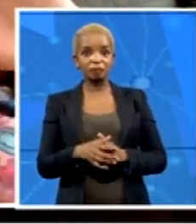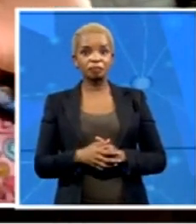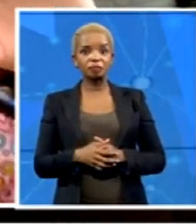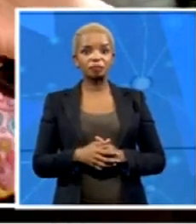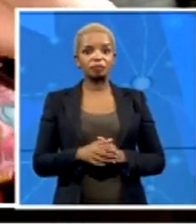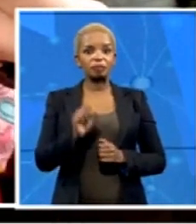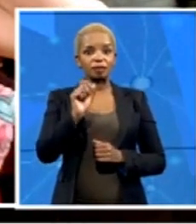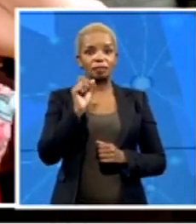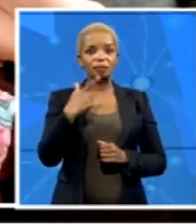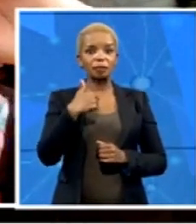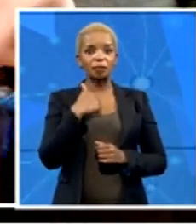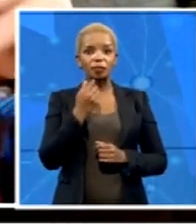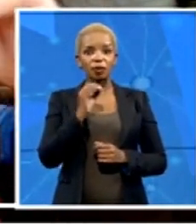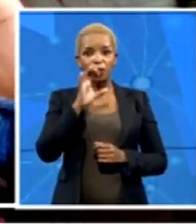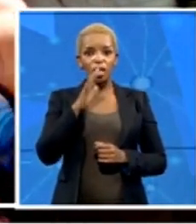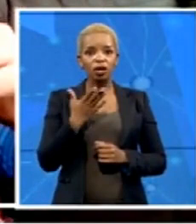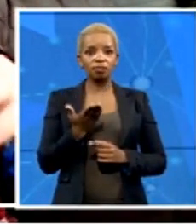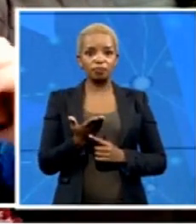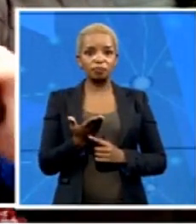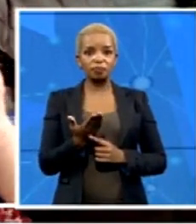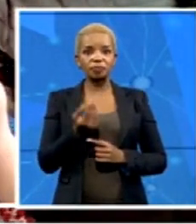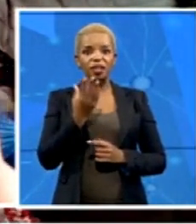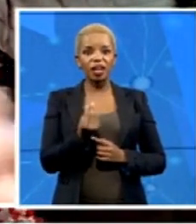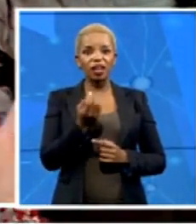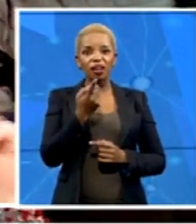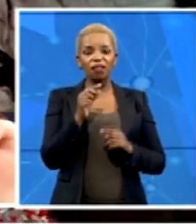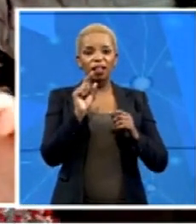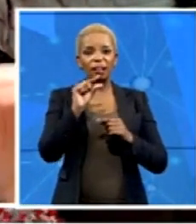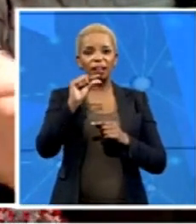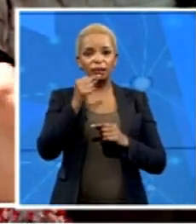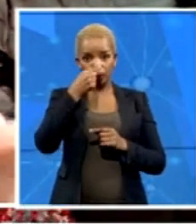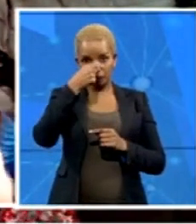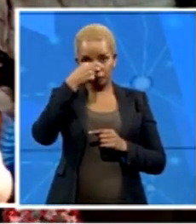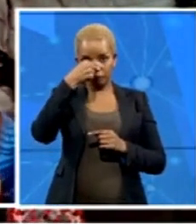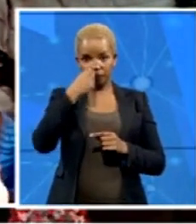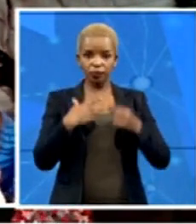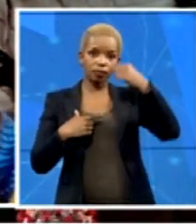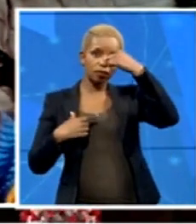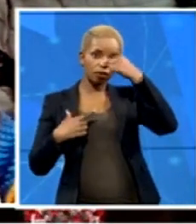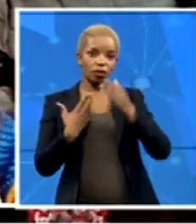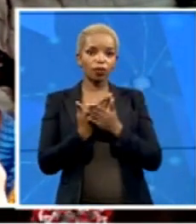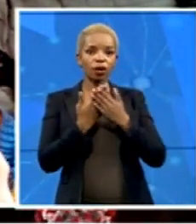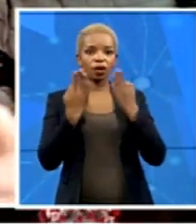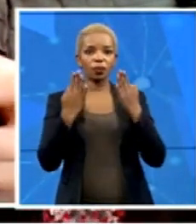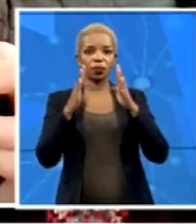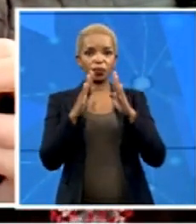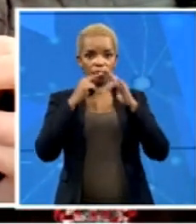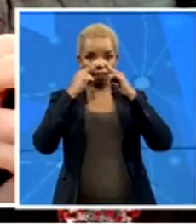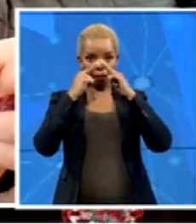They have a little metal clip at the top, so it can mold exactly around my nose. Right. Then that's the